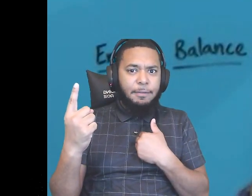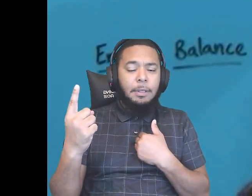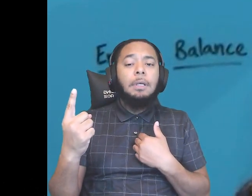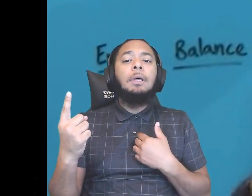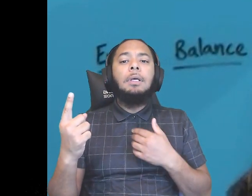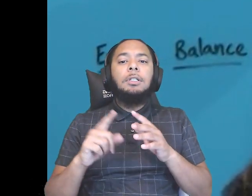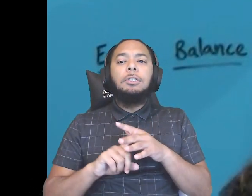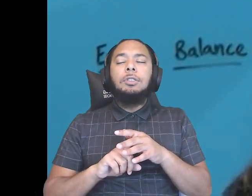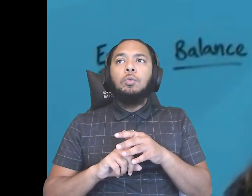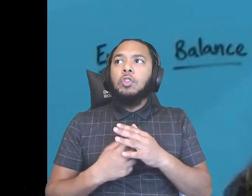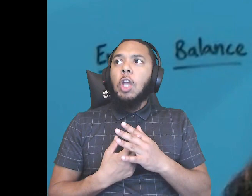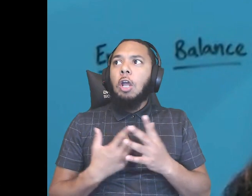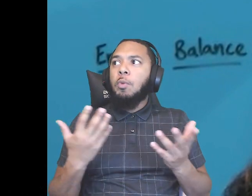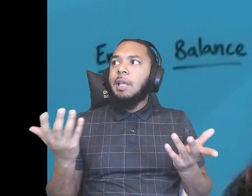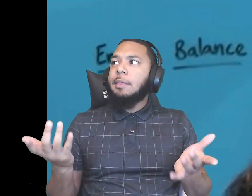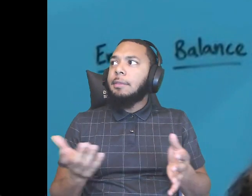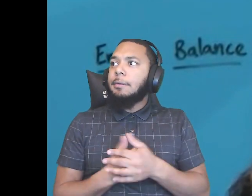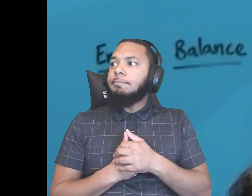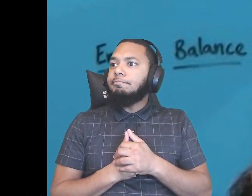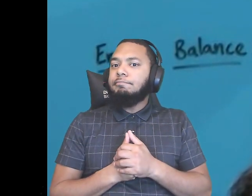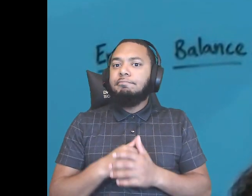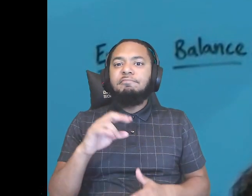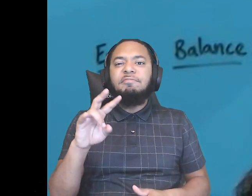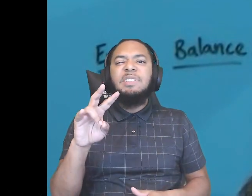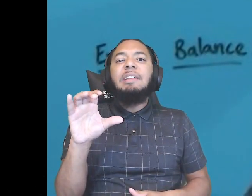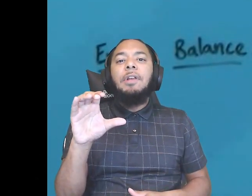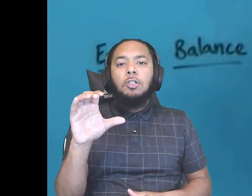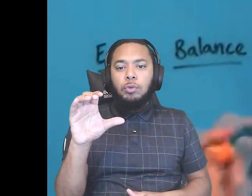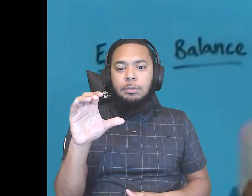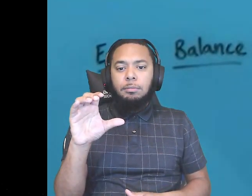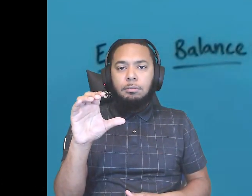$701.